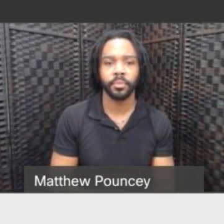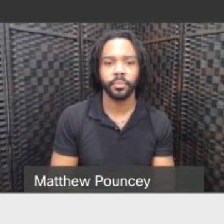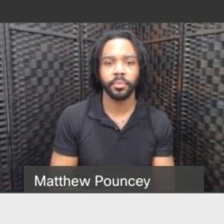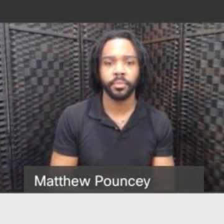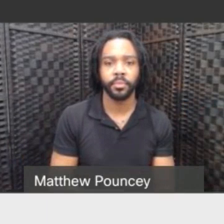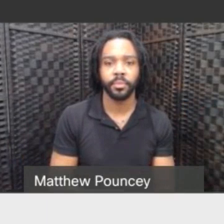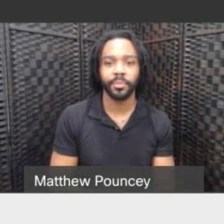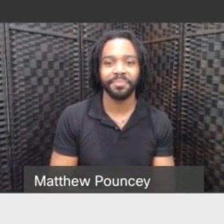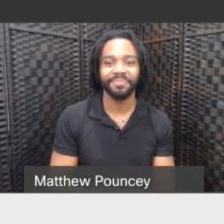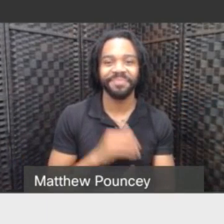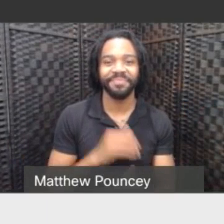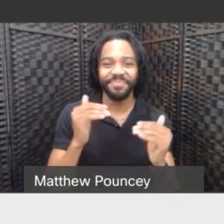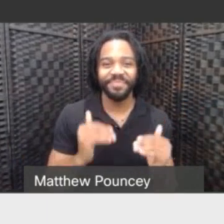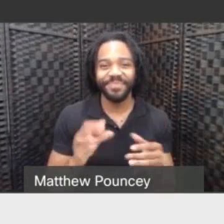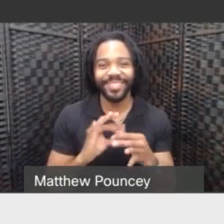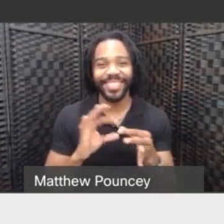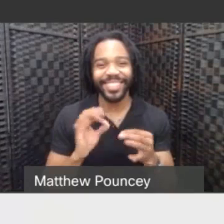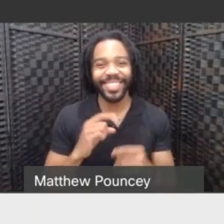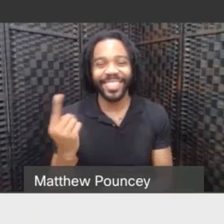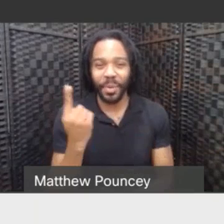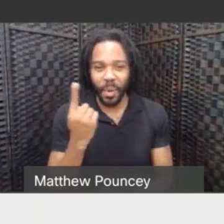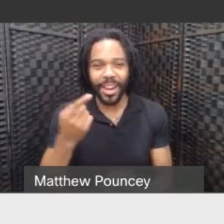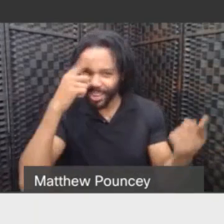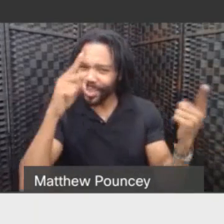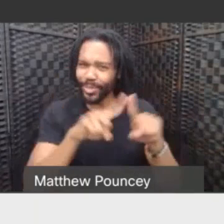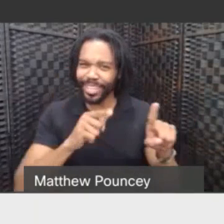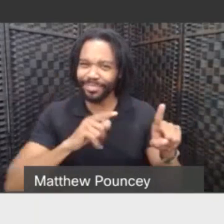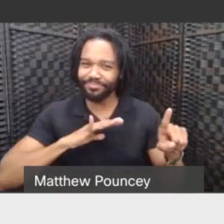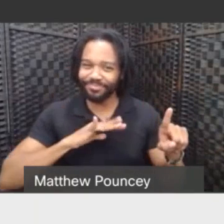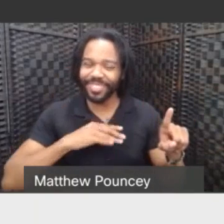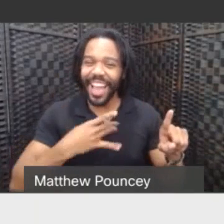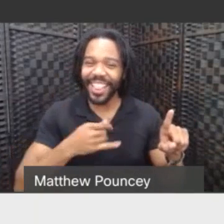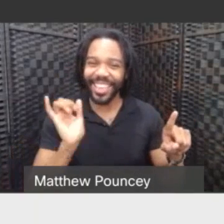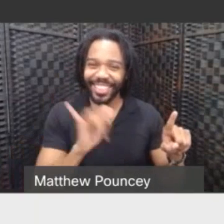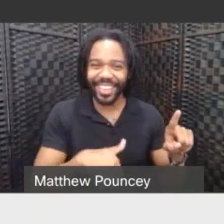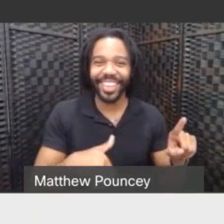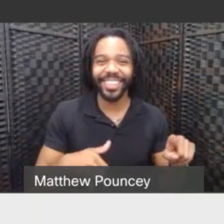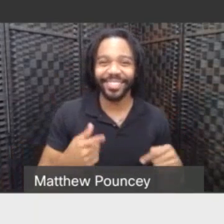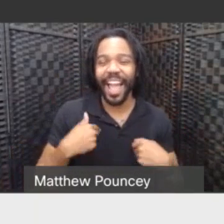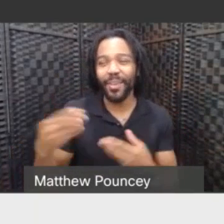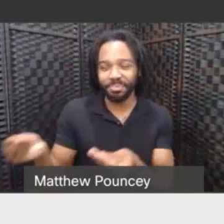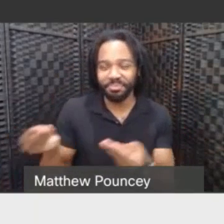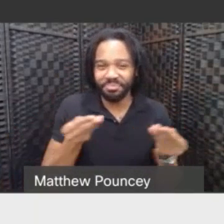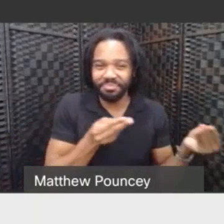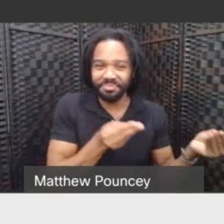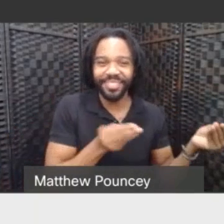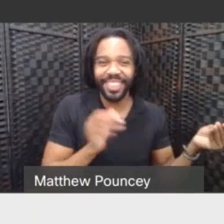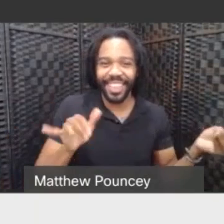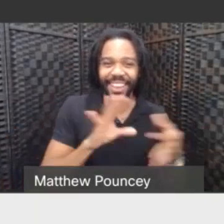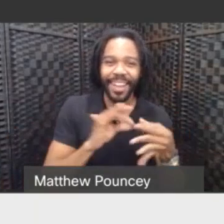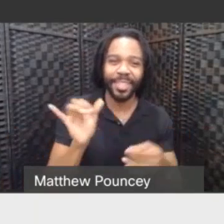Someone agreed the new MCIS is far more inviting and user friendly. I will communicate that to Beam as well. Thank